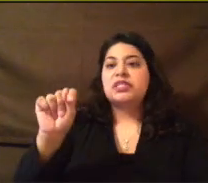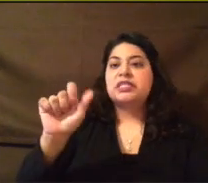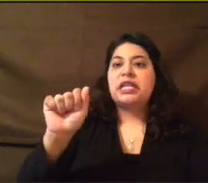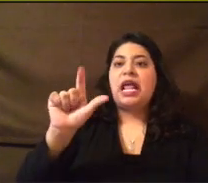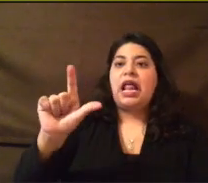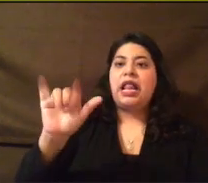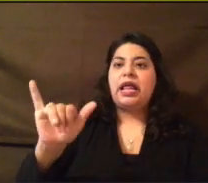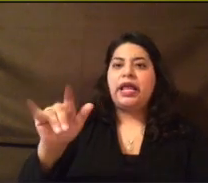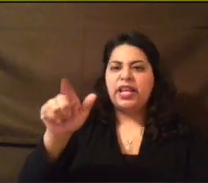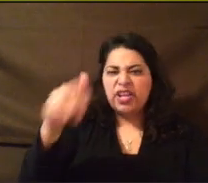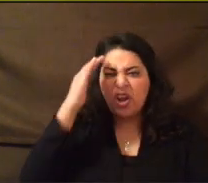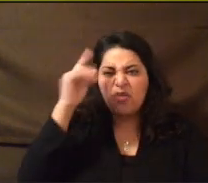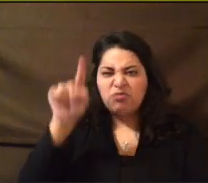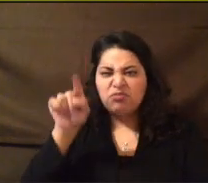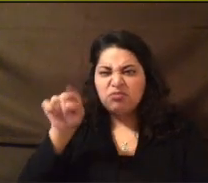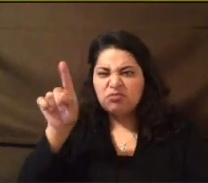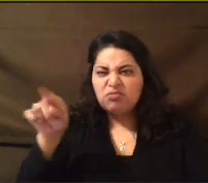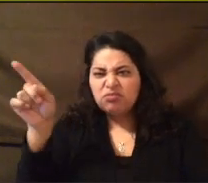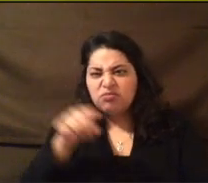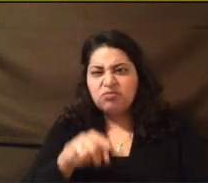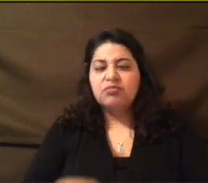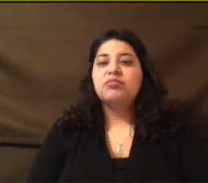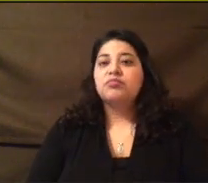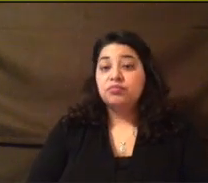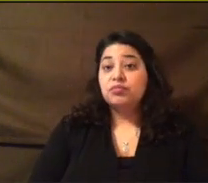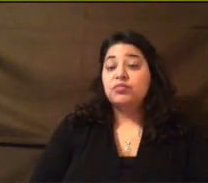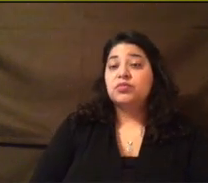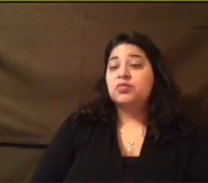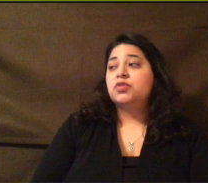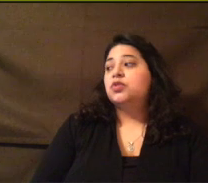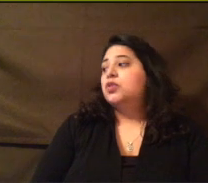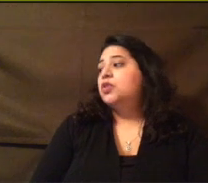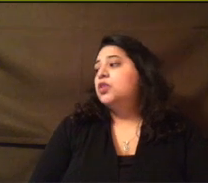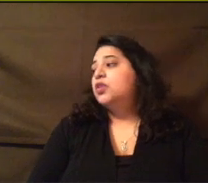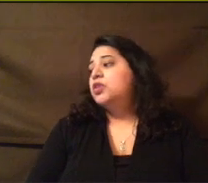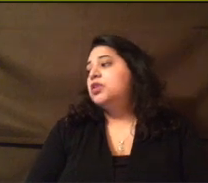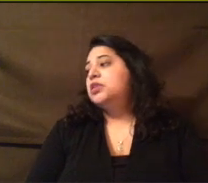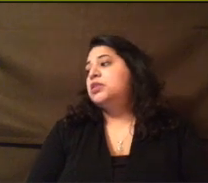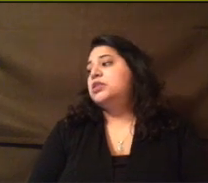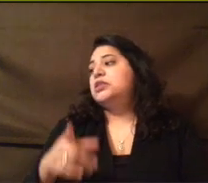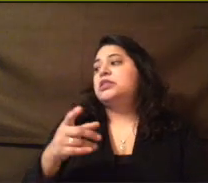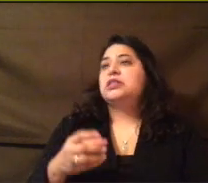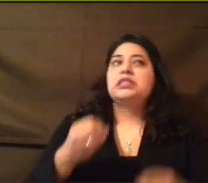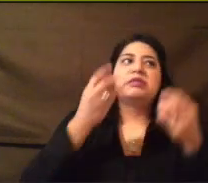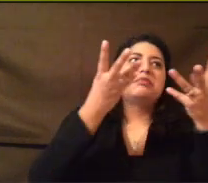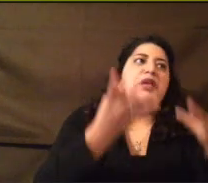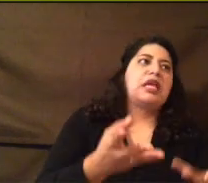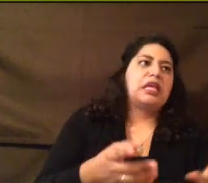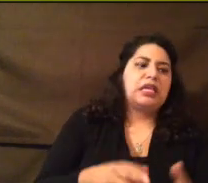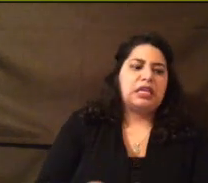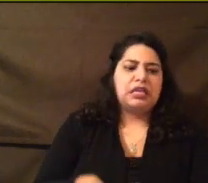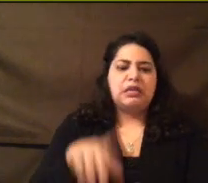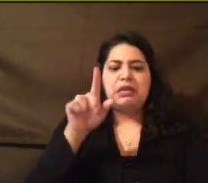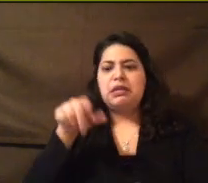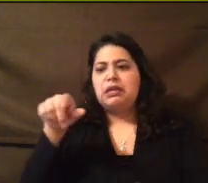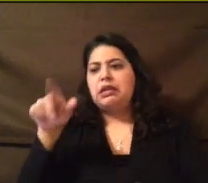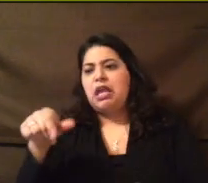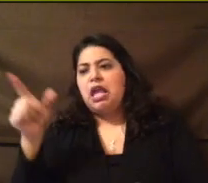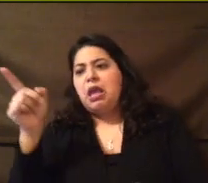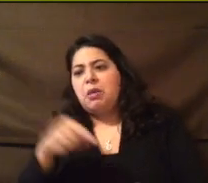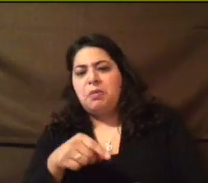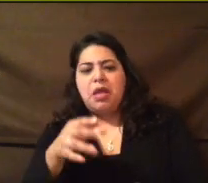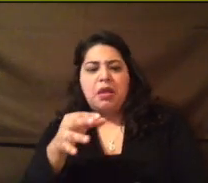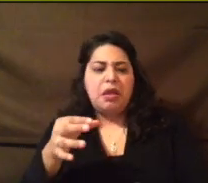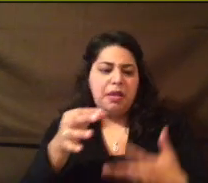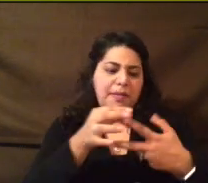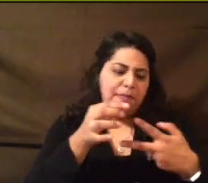together some data here. I'm going to use tally marks because that's easy when we're collecting data to create this frequency table. So